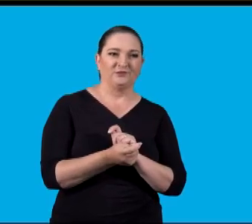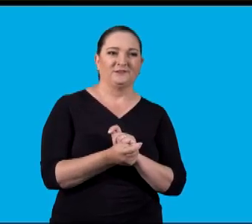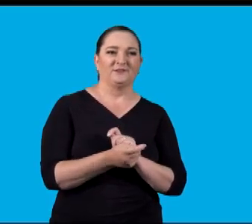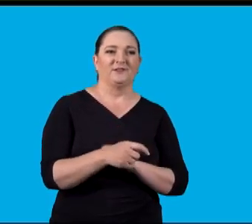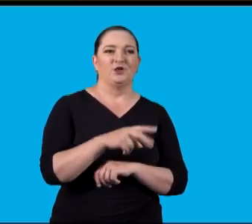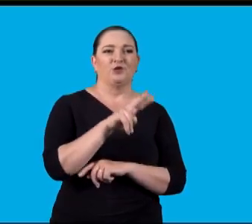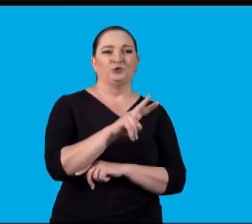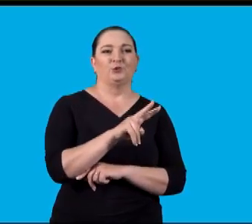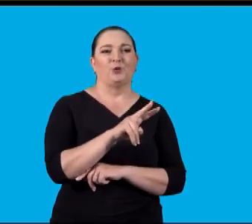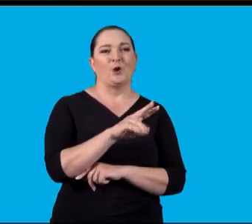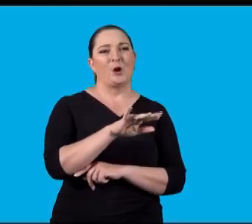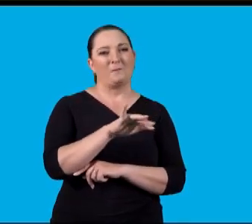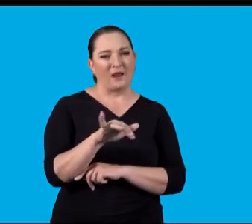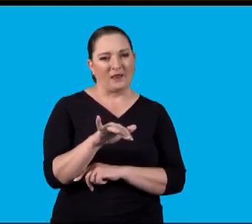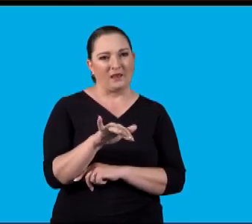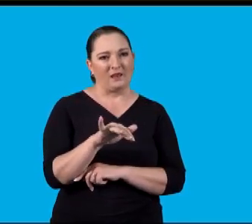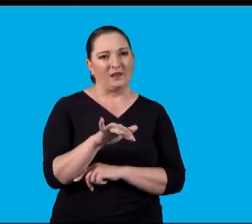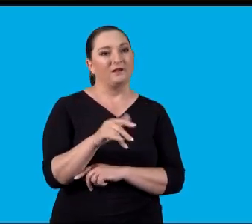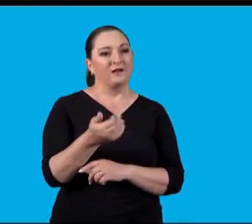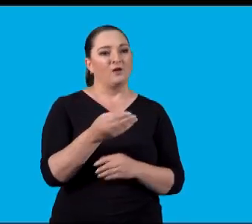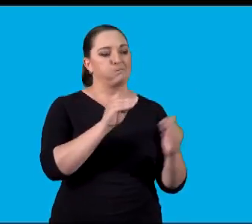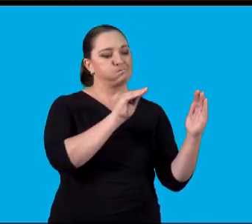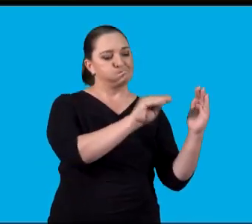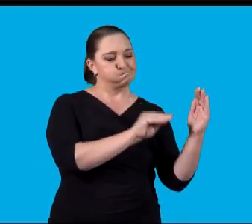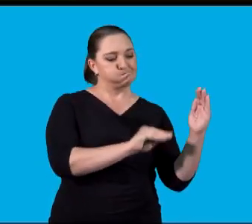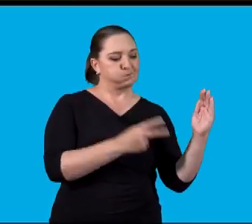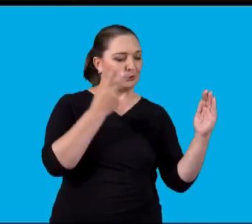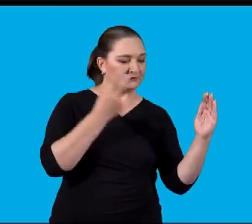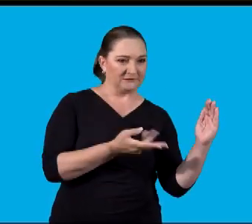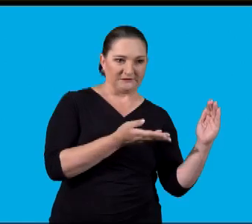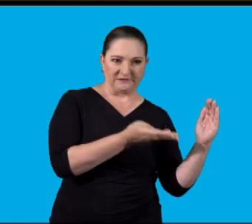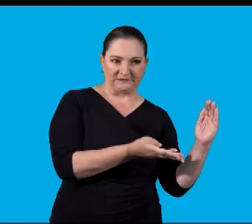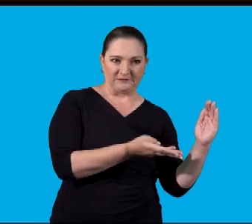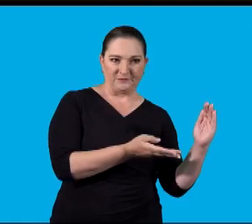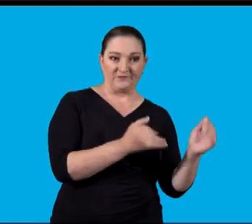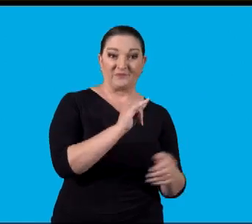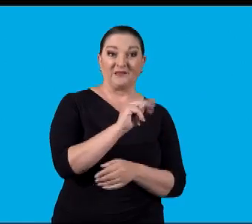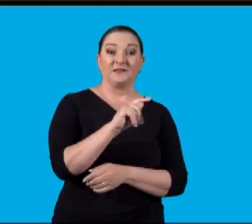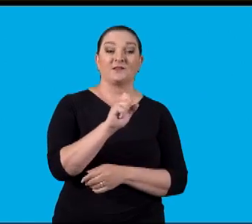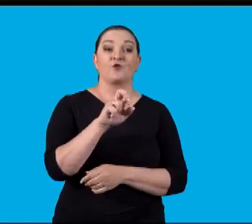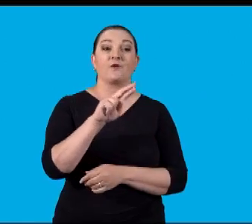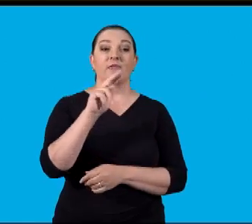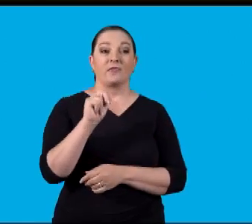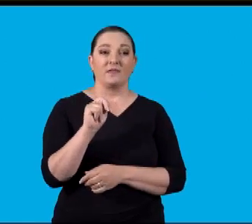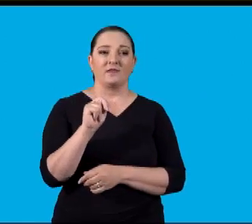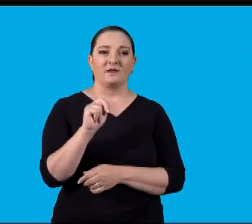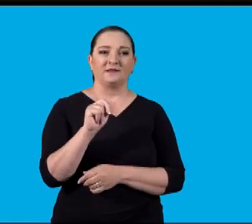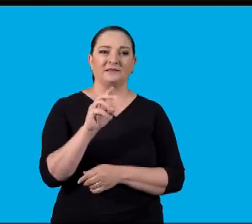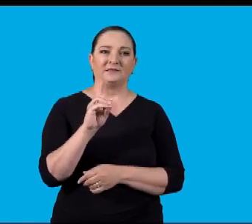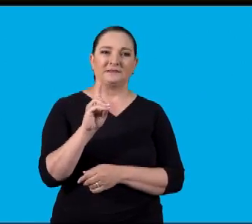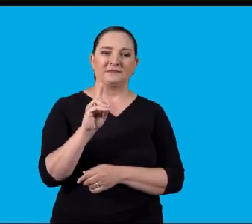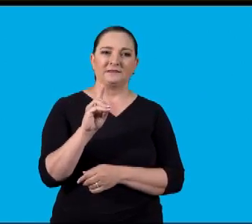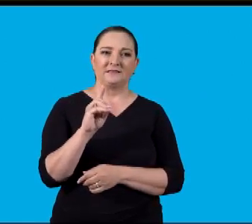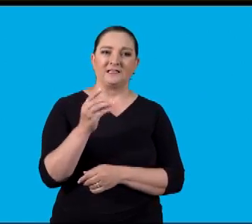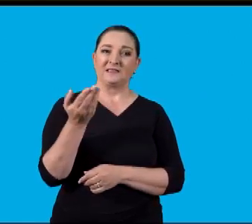million, and we had these figures at the bottom. These were given. And then an interim dividend